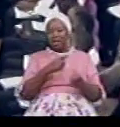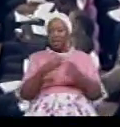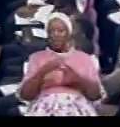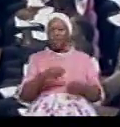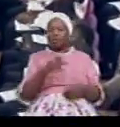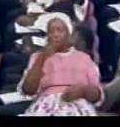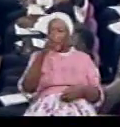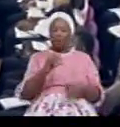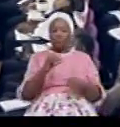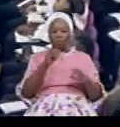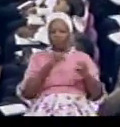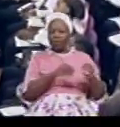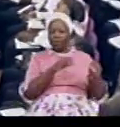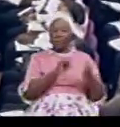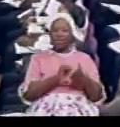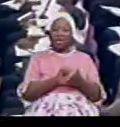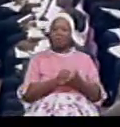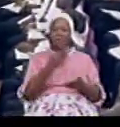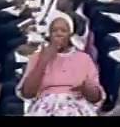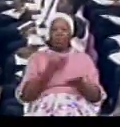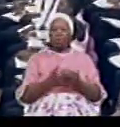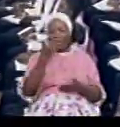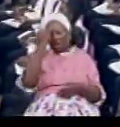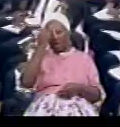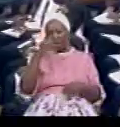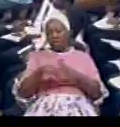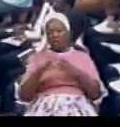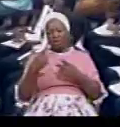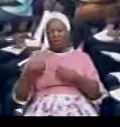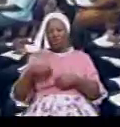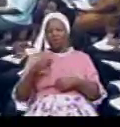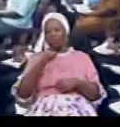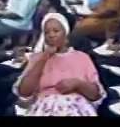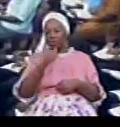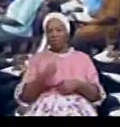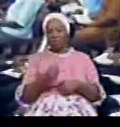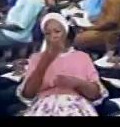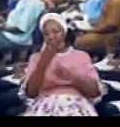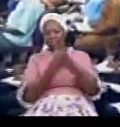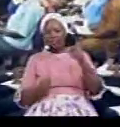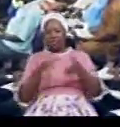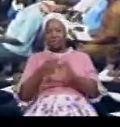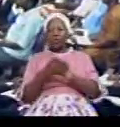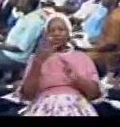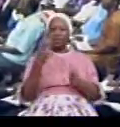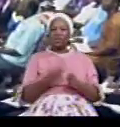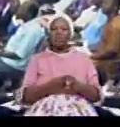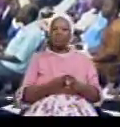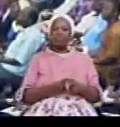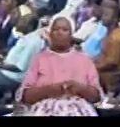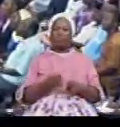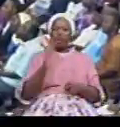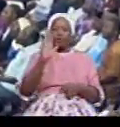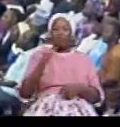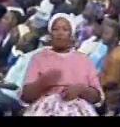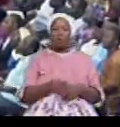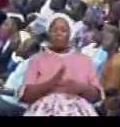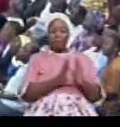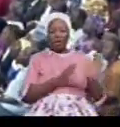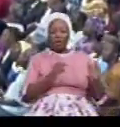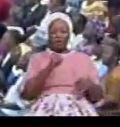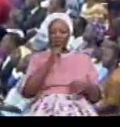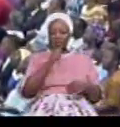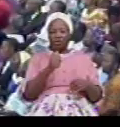ideas in your heart. You will not abort. Your plans will not have